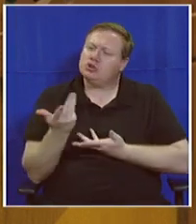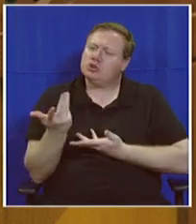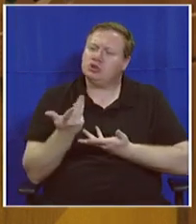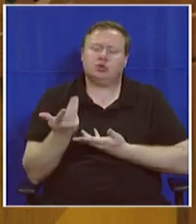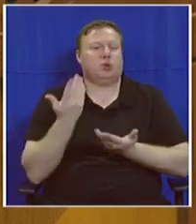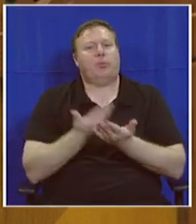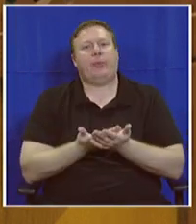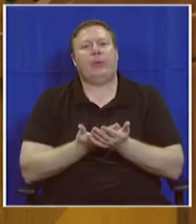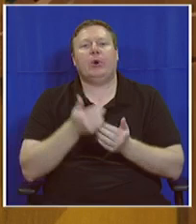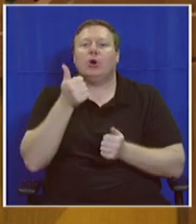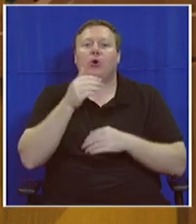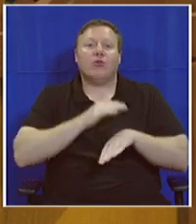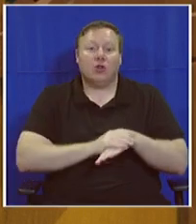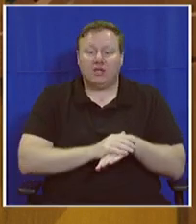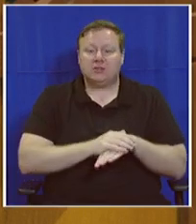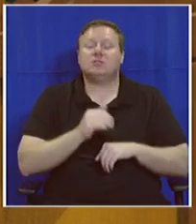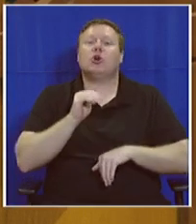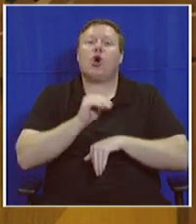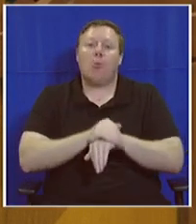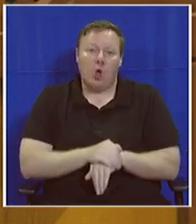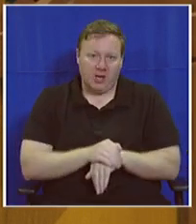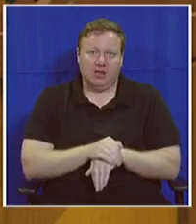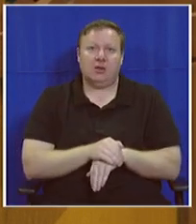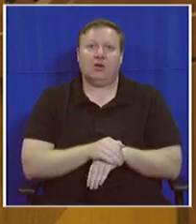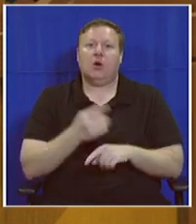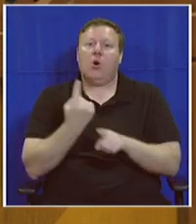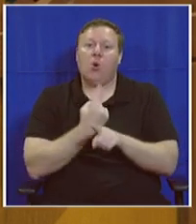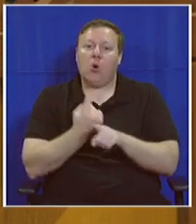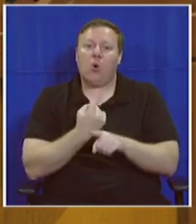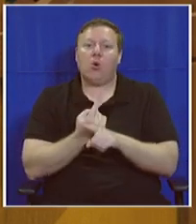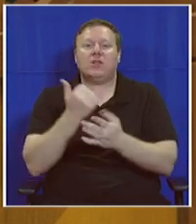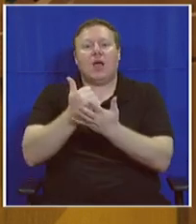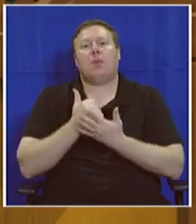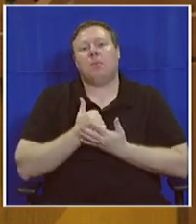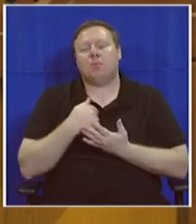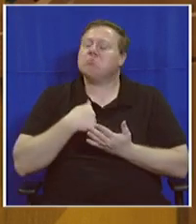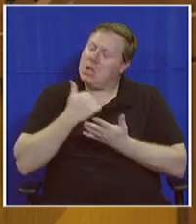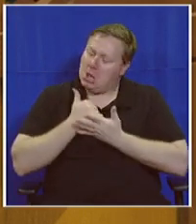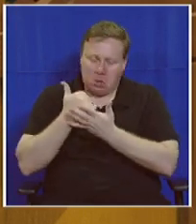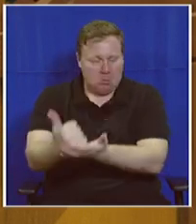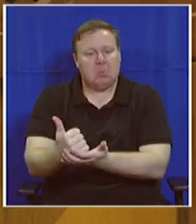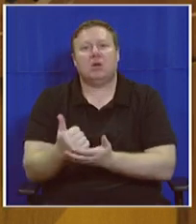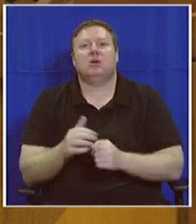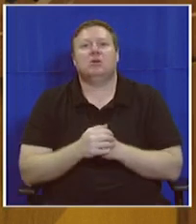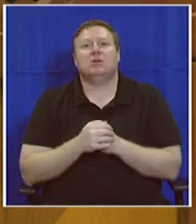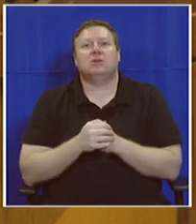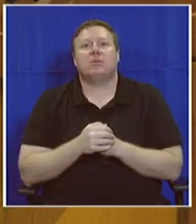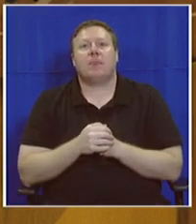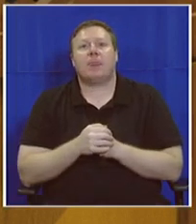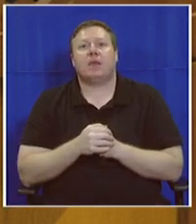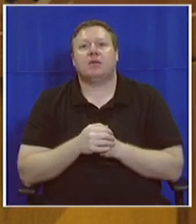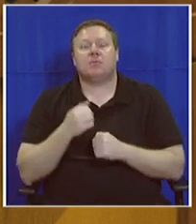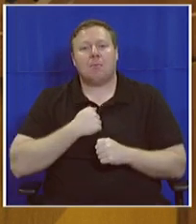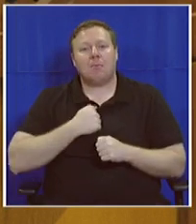good friend, a comrade. She always had my back, and I had hers. She was also my work